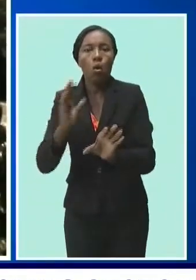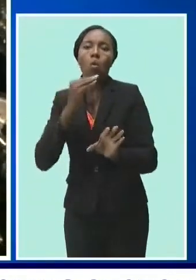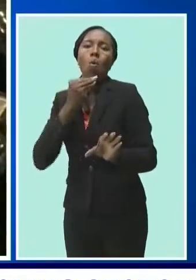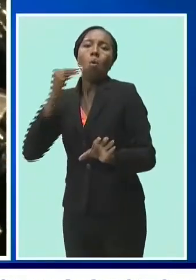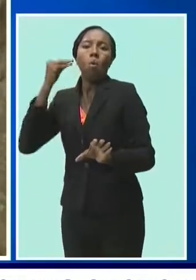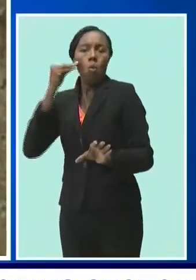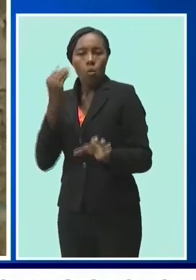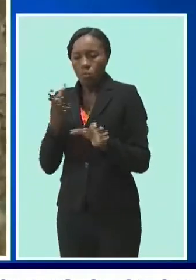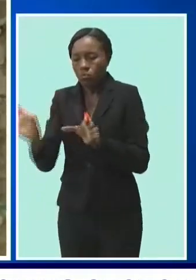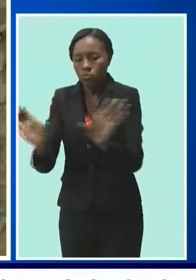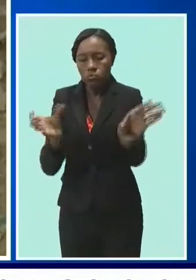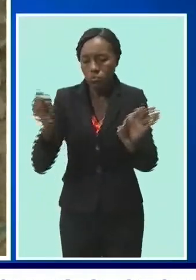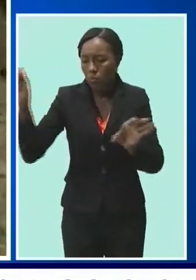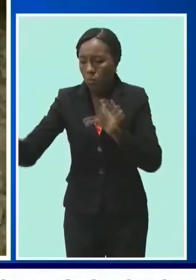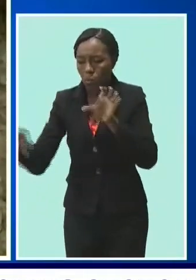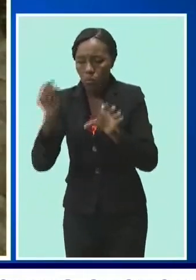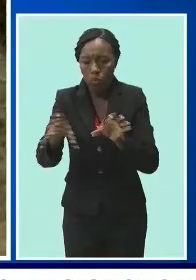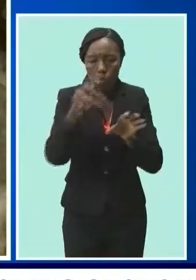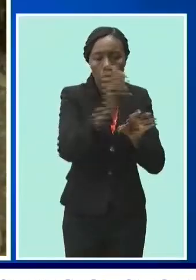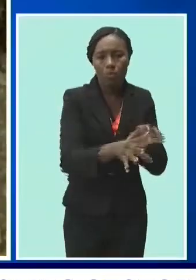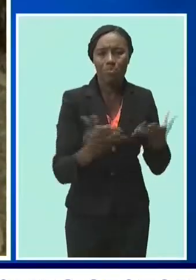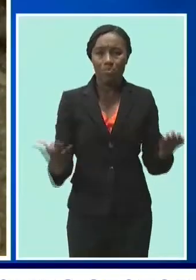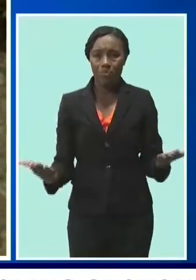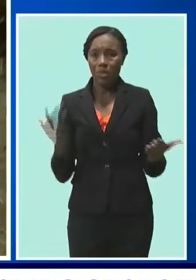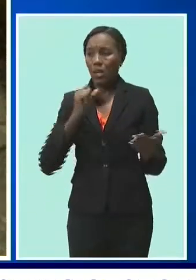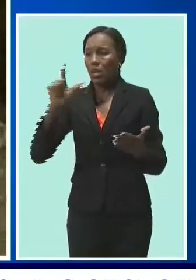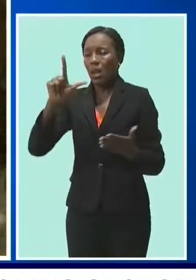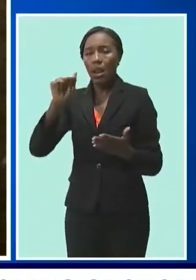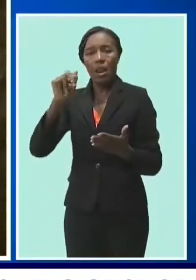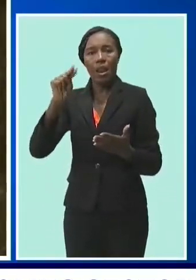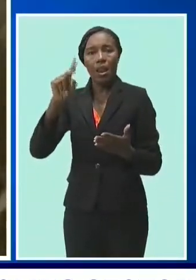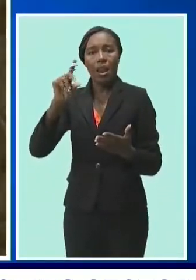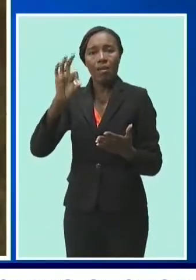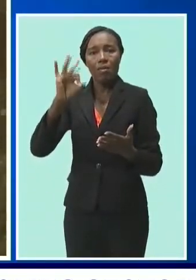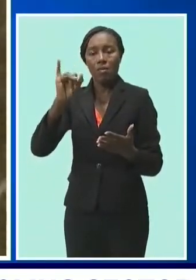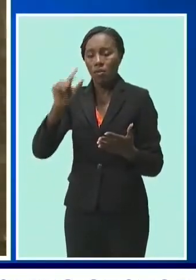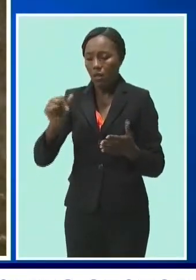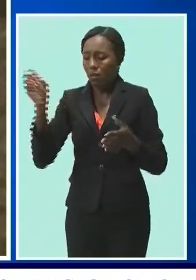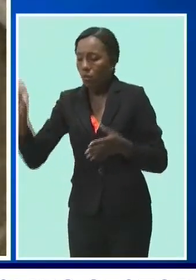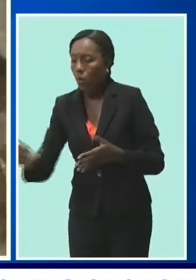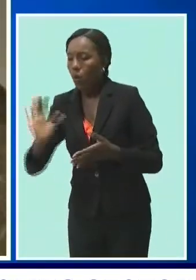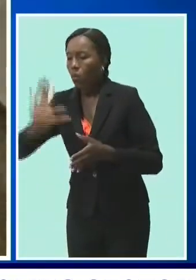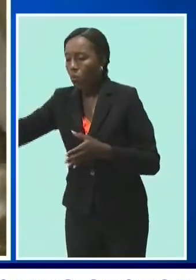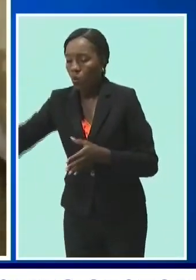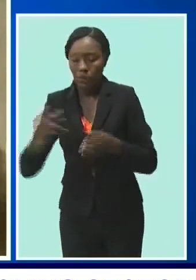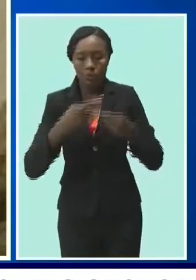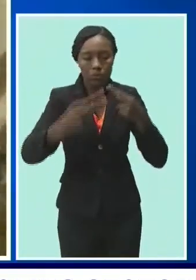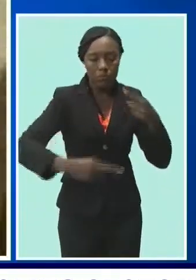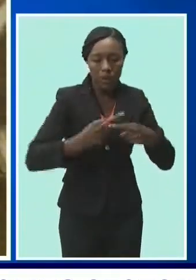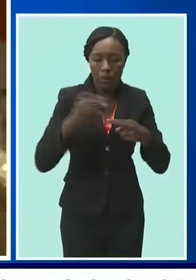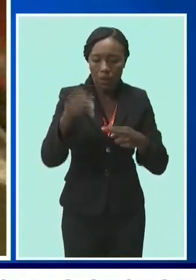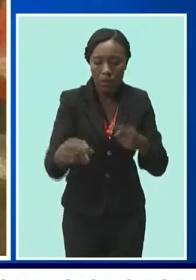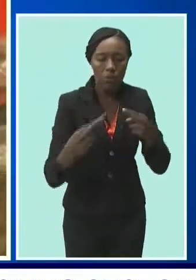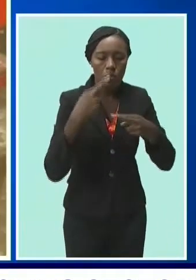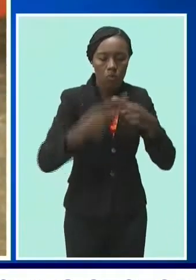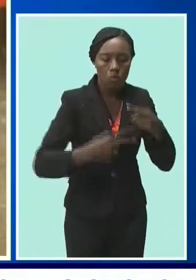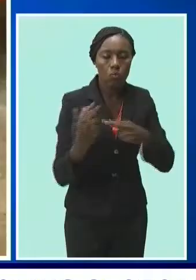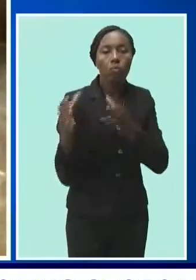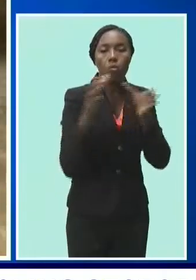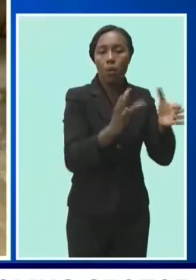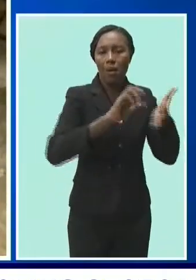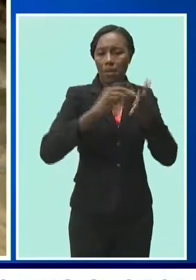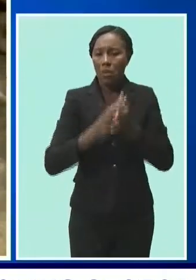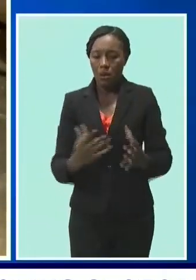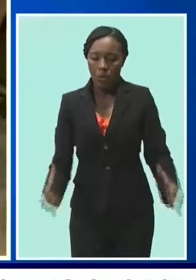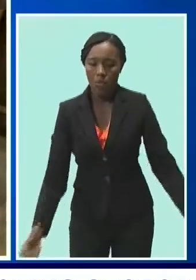exactly what is you were saying to the landfill and what is go to a recycling company. Meaning that you don't put everything in